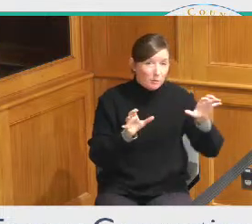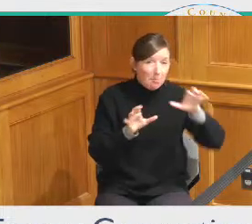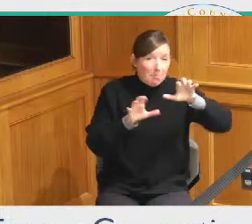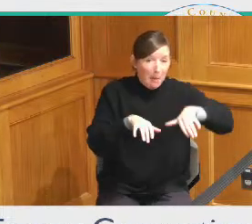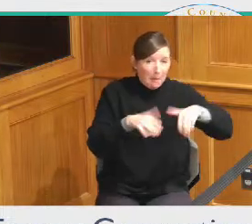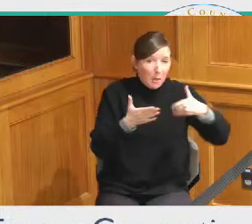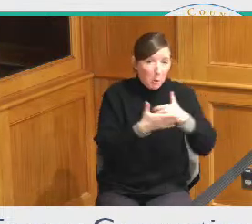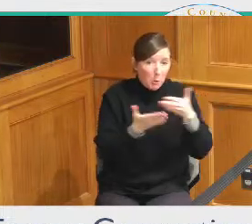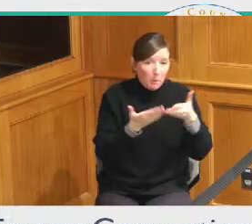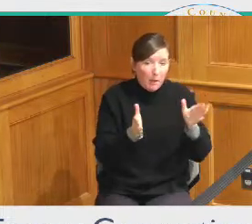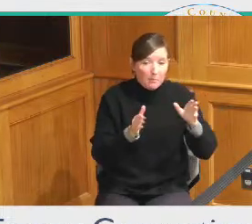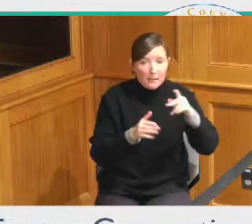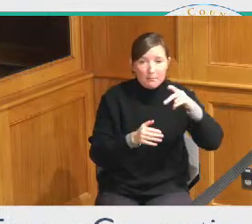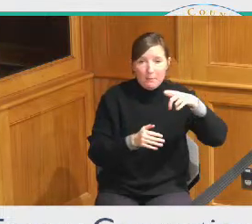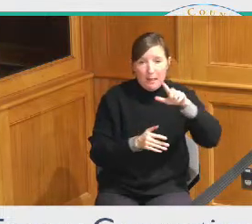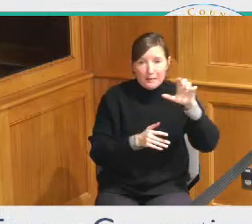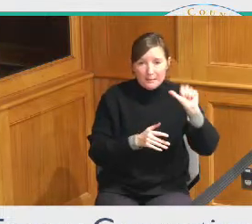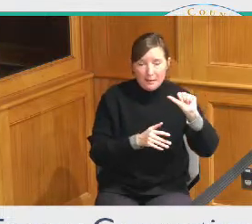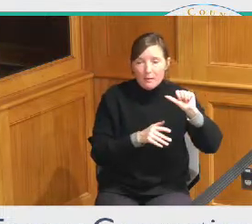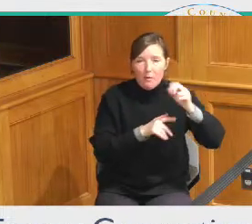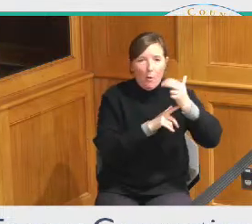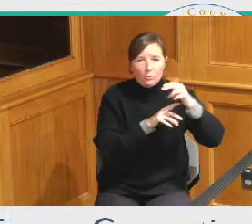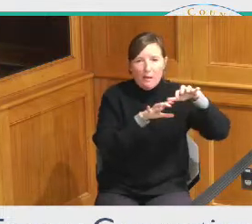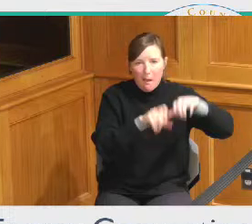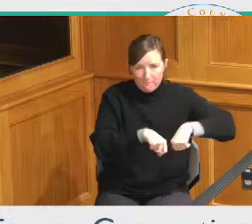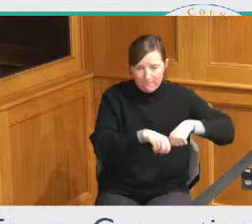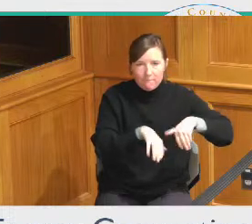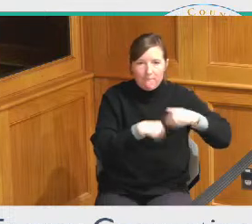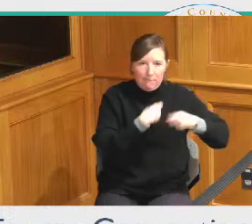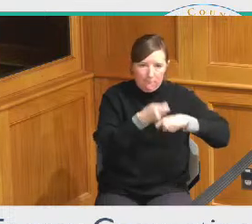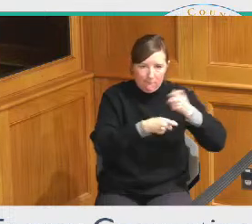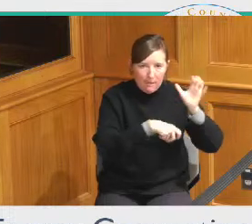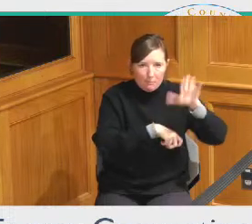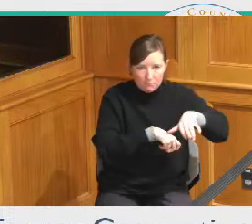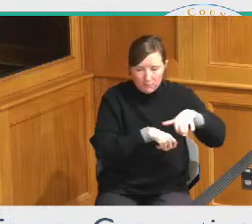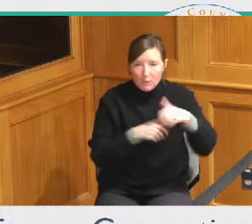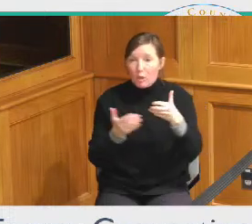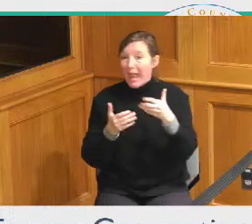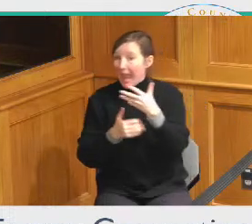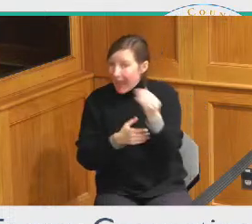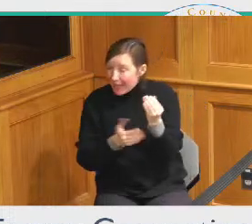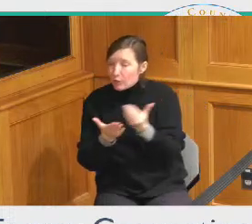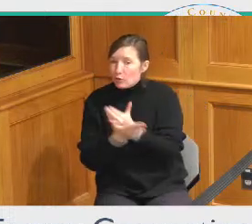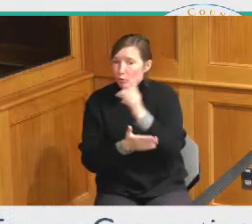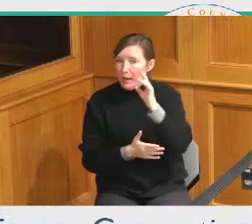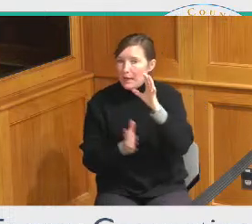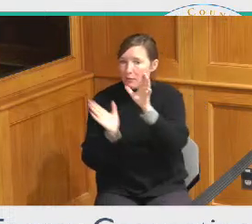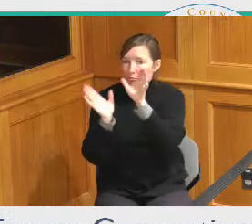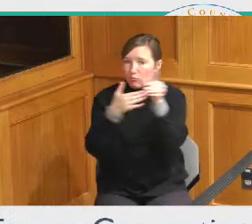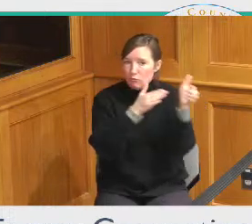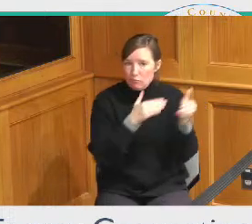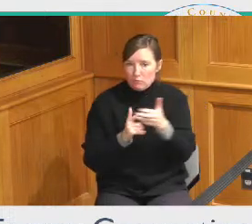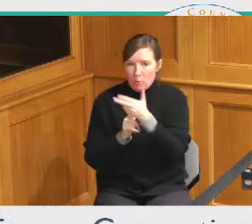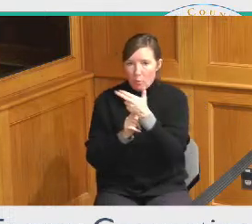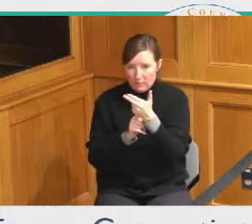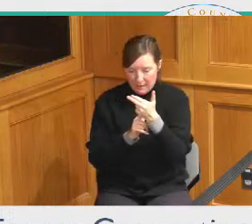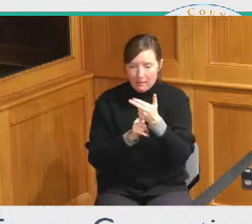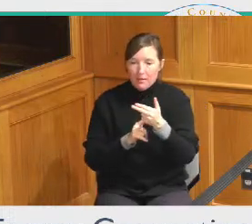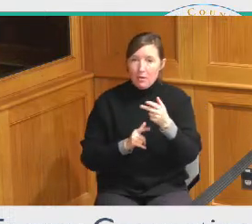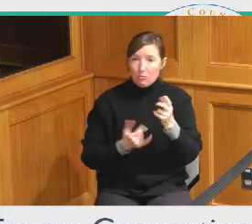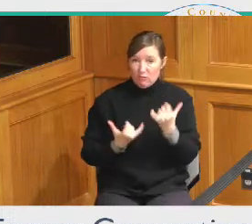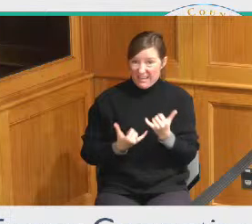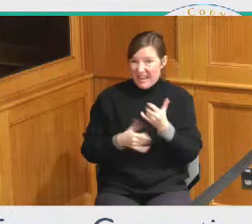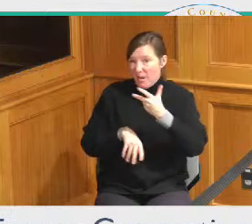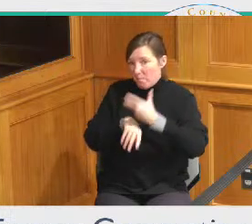former Millennium Hotel site and a new 800-room convention headquarter hotel on the parking lot at 5th and